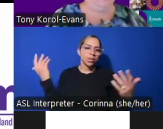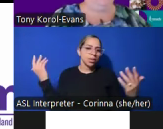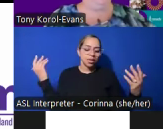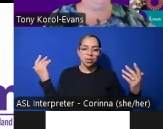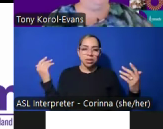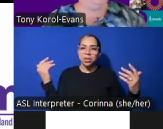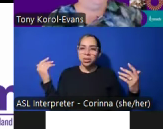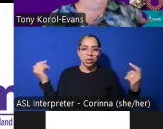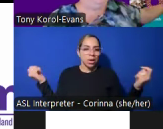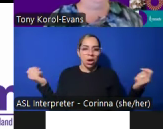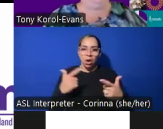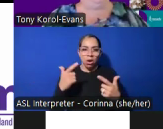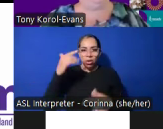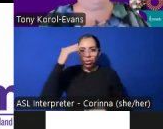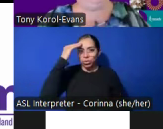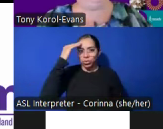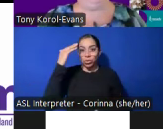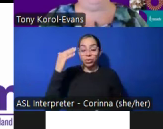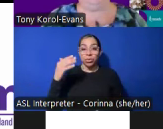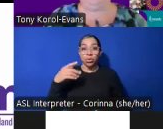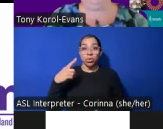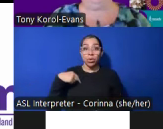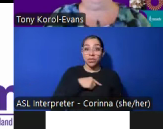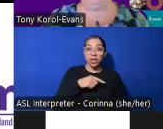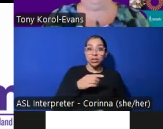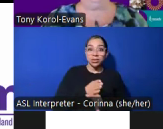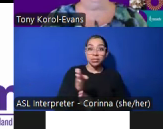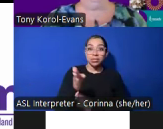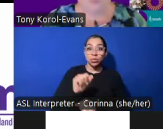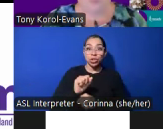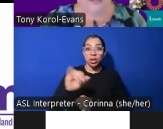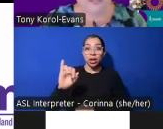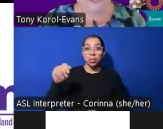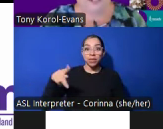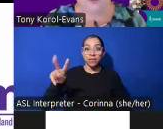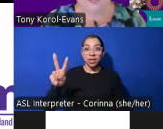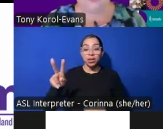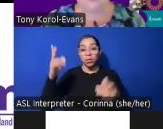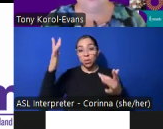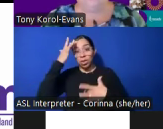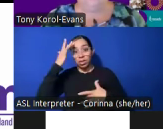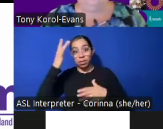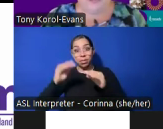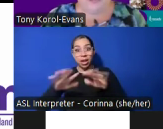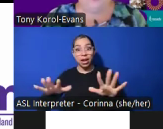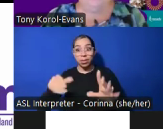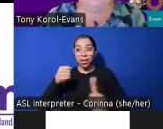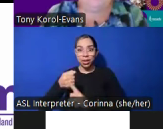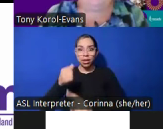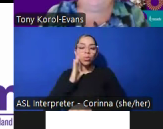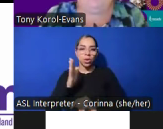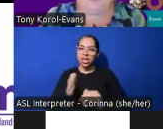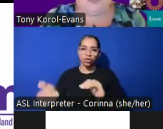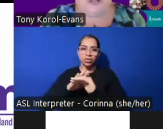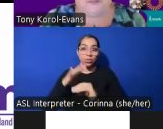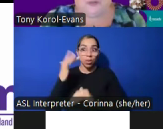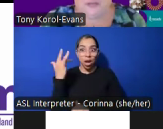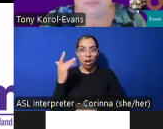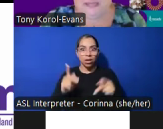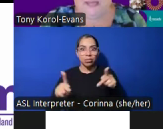I mean, those of us in intimate partner violence knew when the pandemic hit, we were going to see an increase. Why? Because people